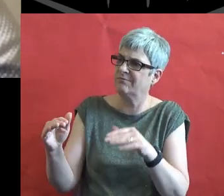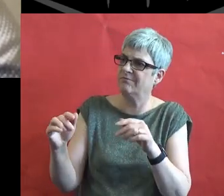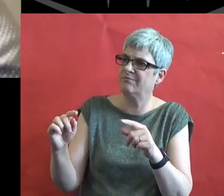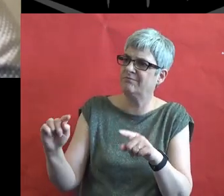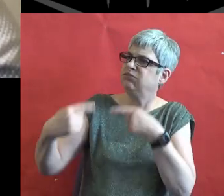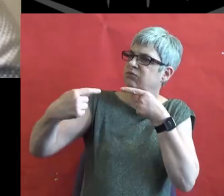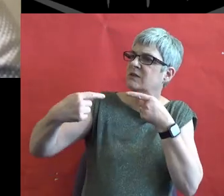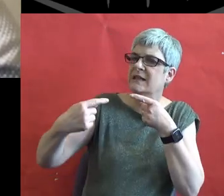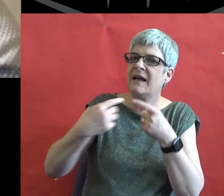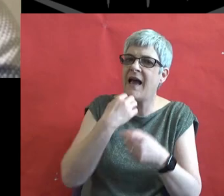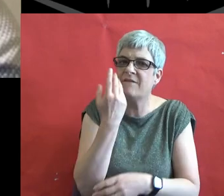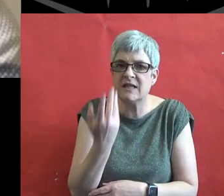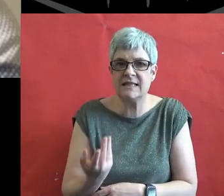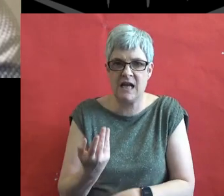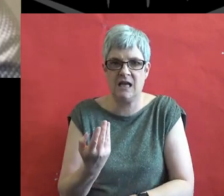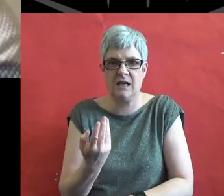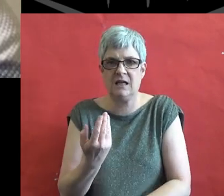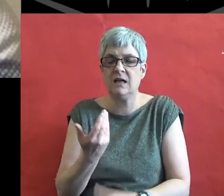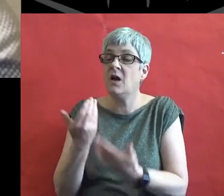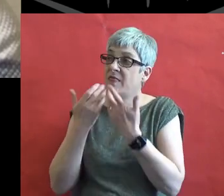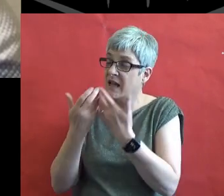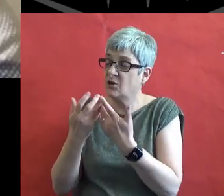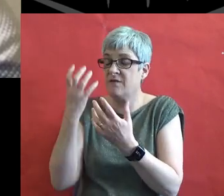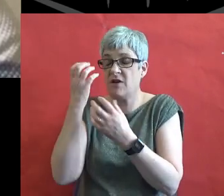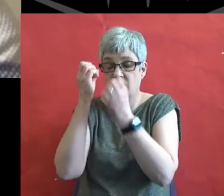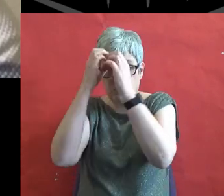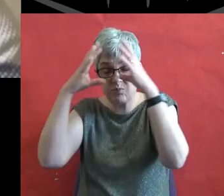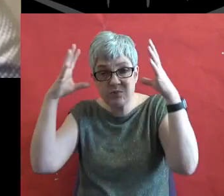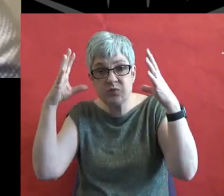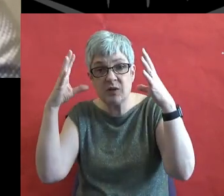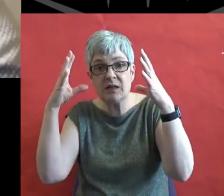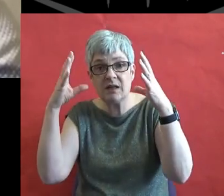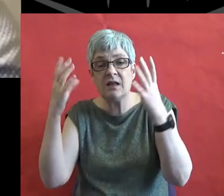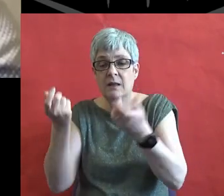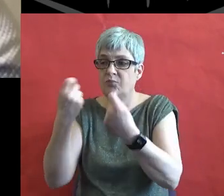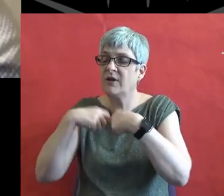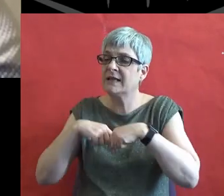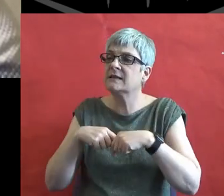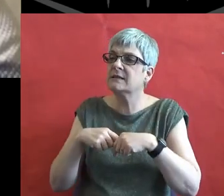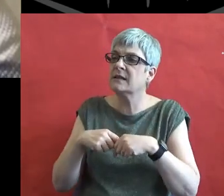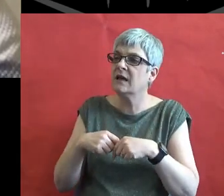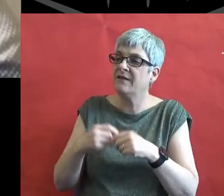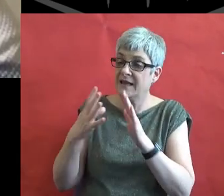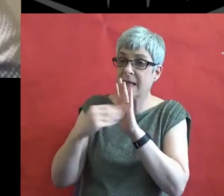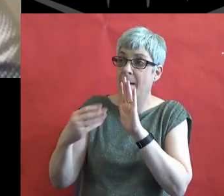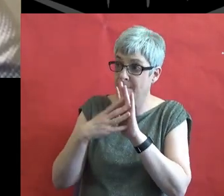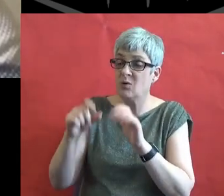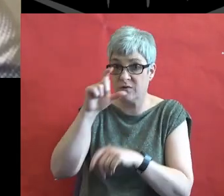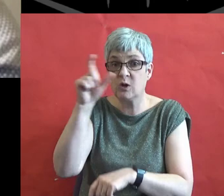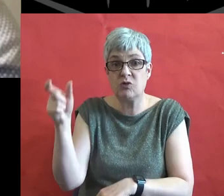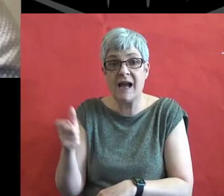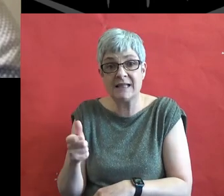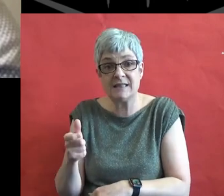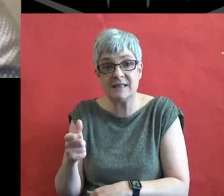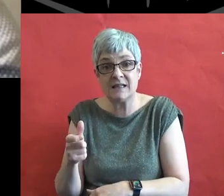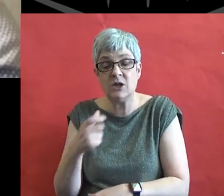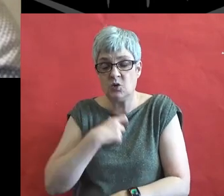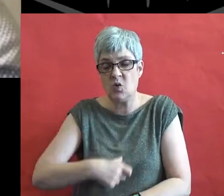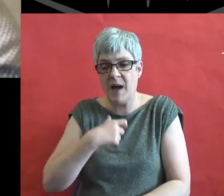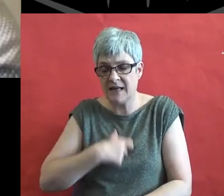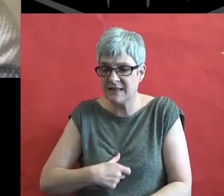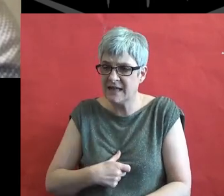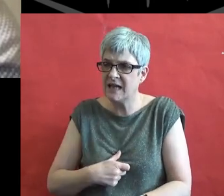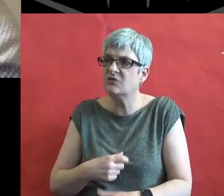day. We thank you for the inspiration this brings, the example in Christ of humanity at its most